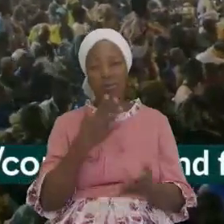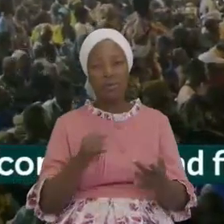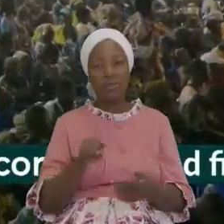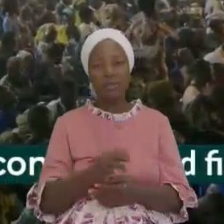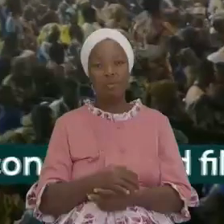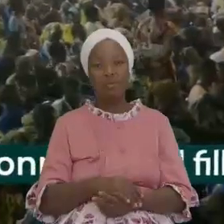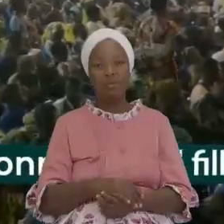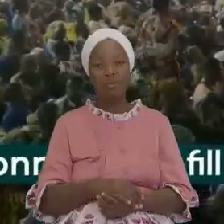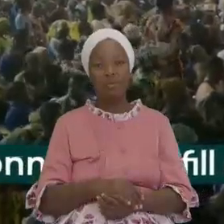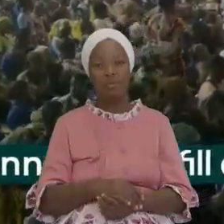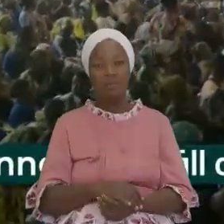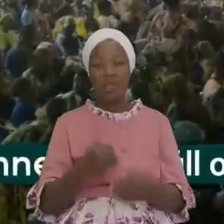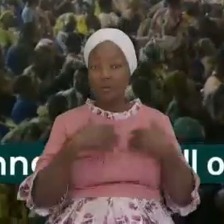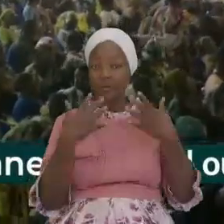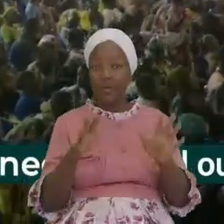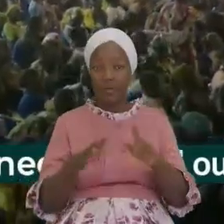Have you